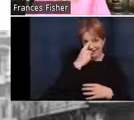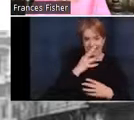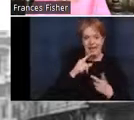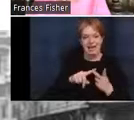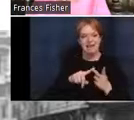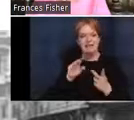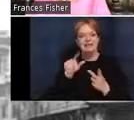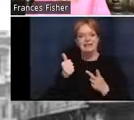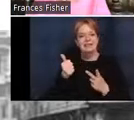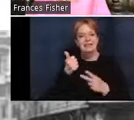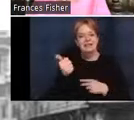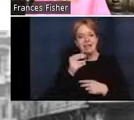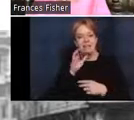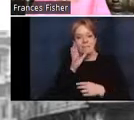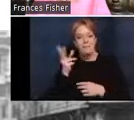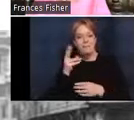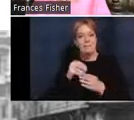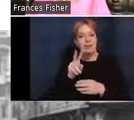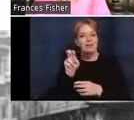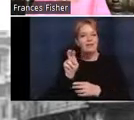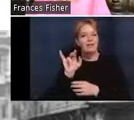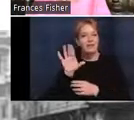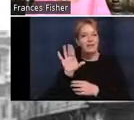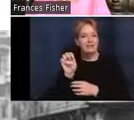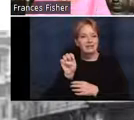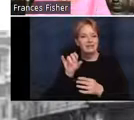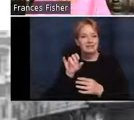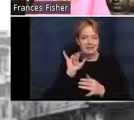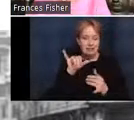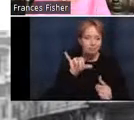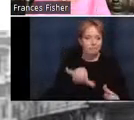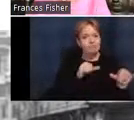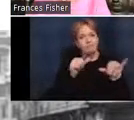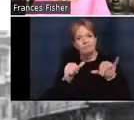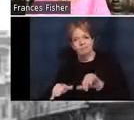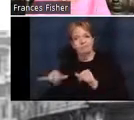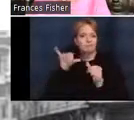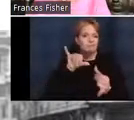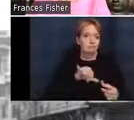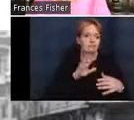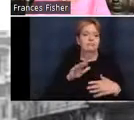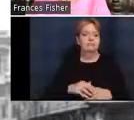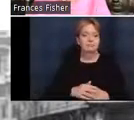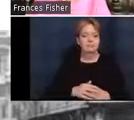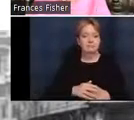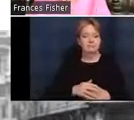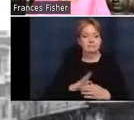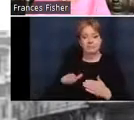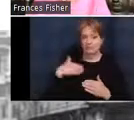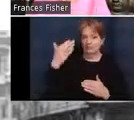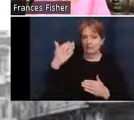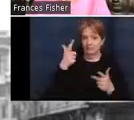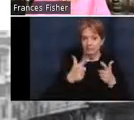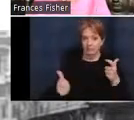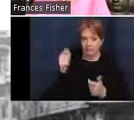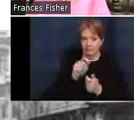of Ann and her mother in Venice, Italy. But what came next was probably the biggest change in her